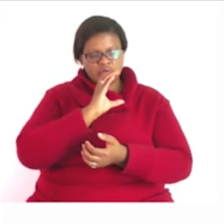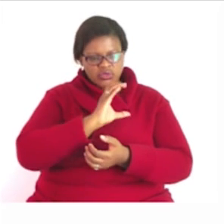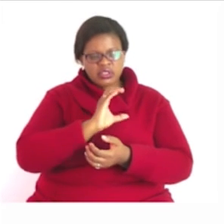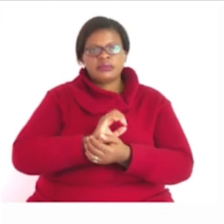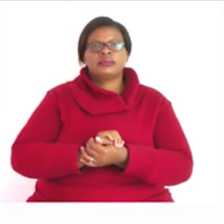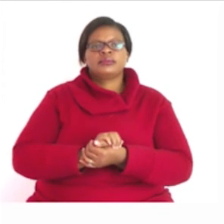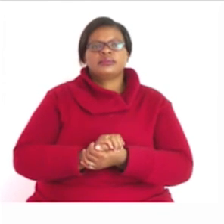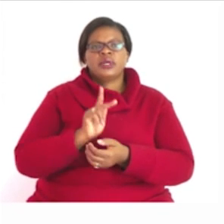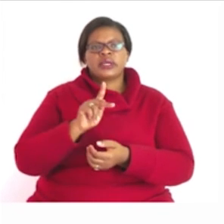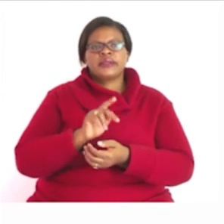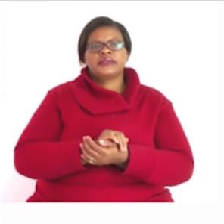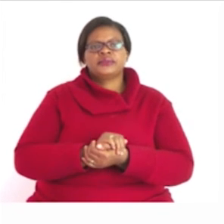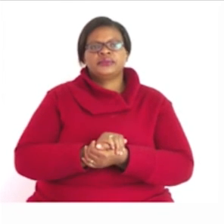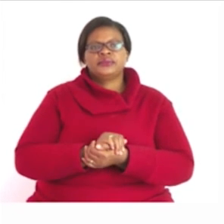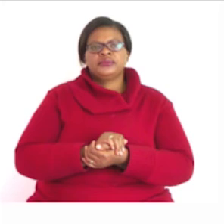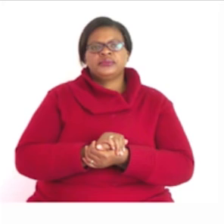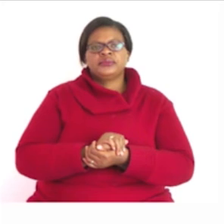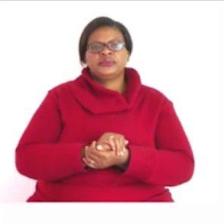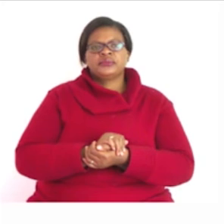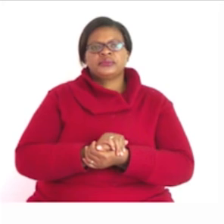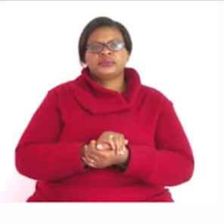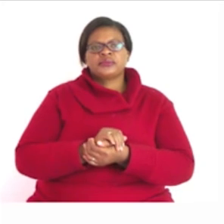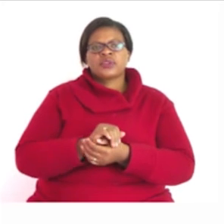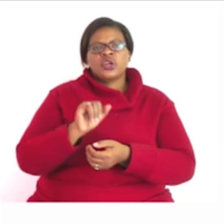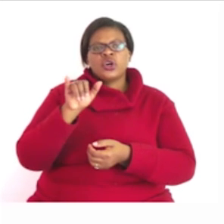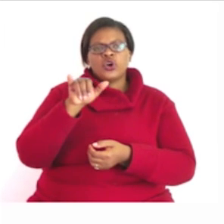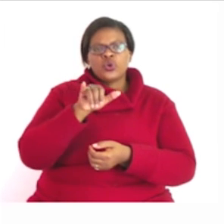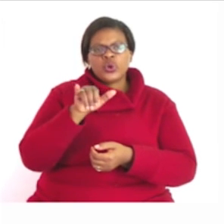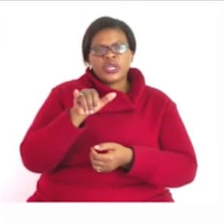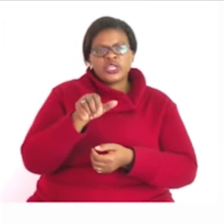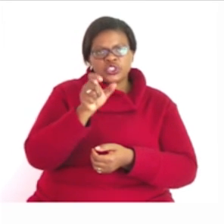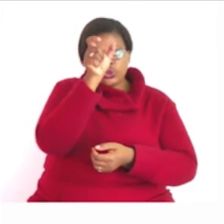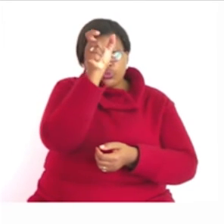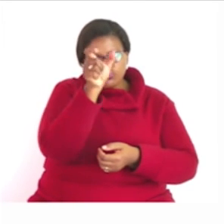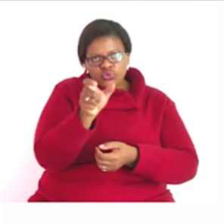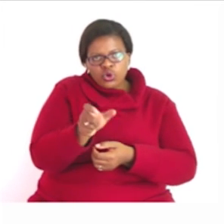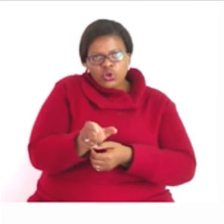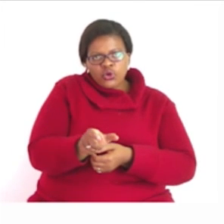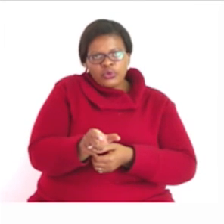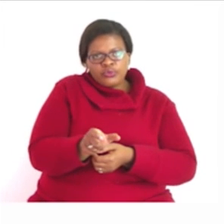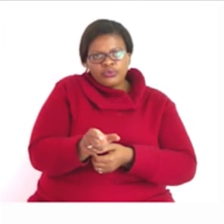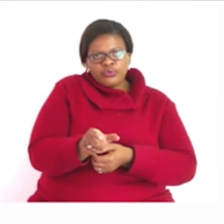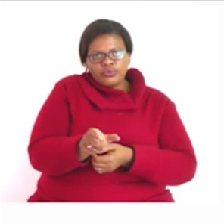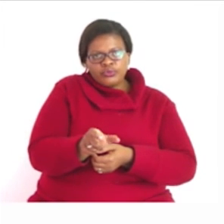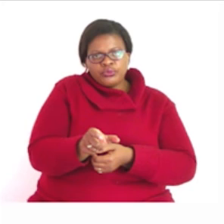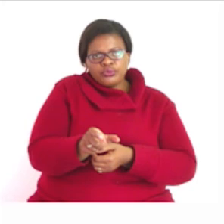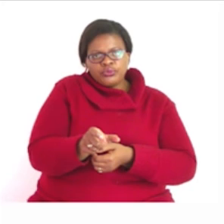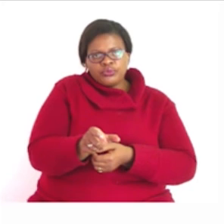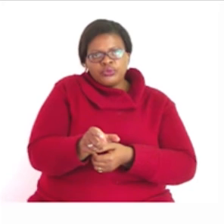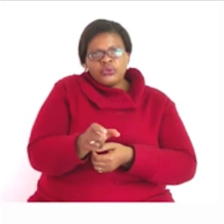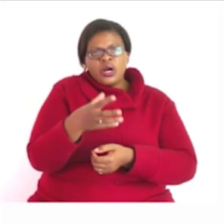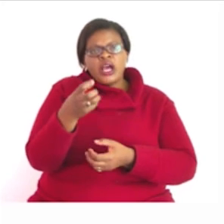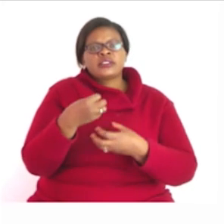C, okay, is asking which column has